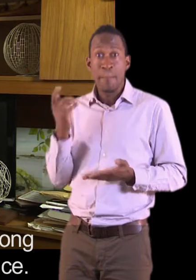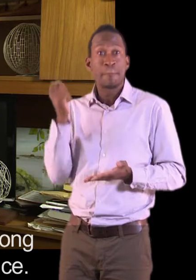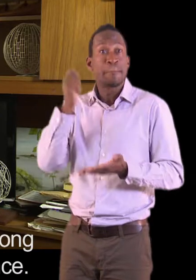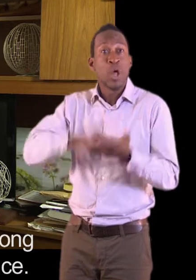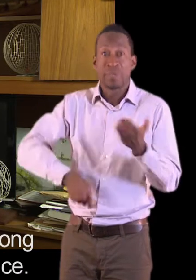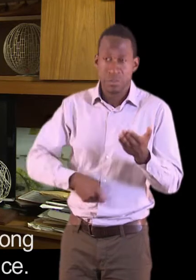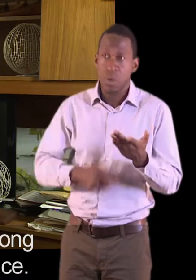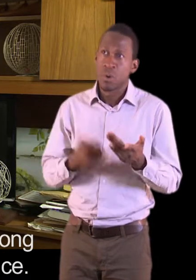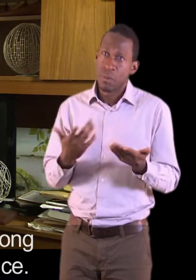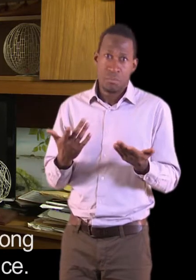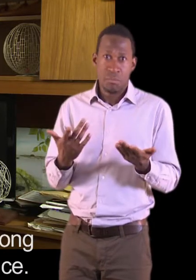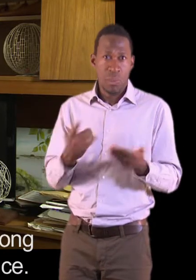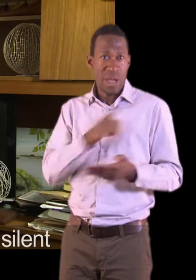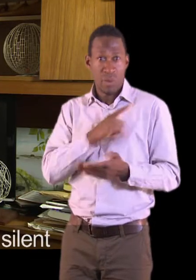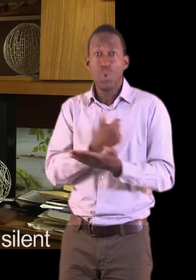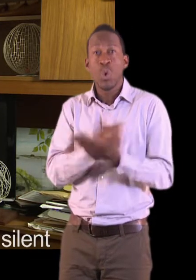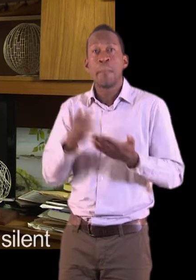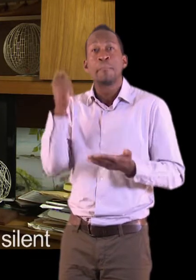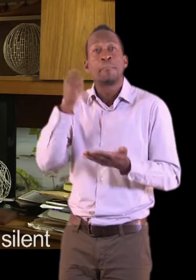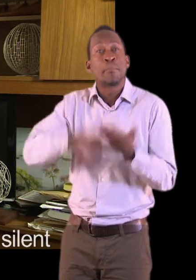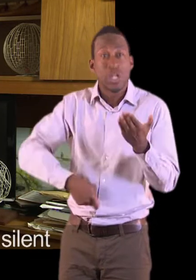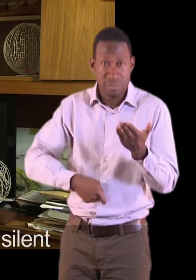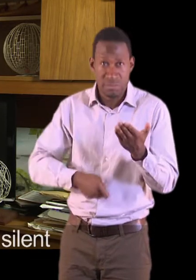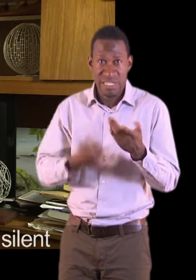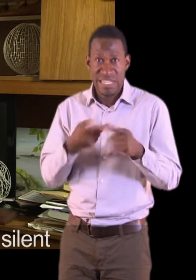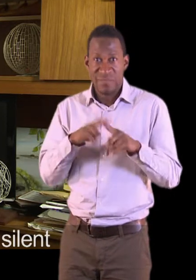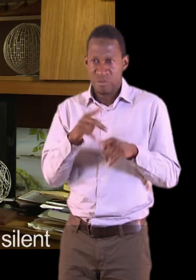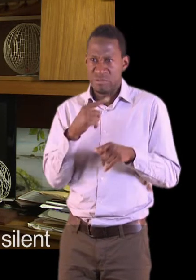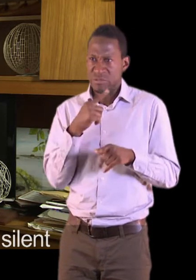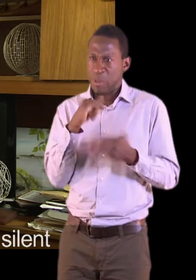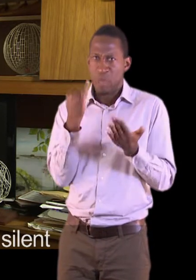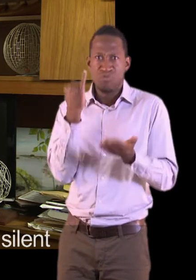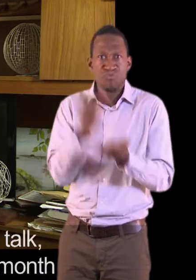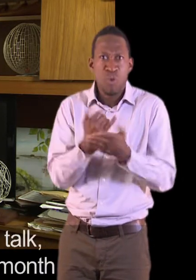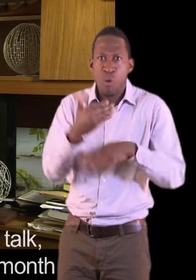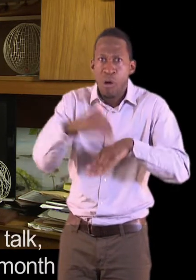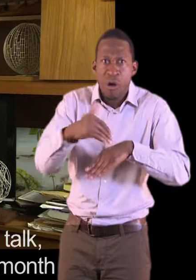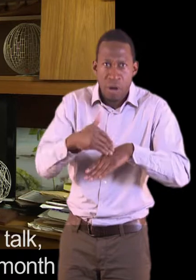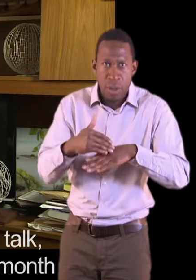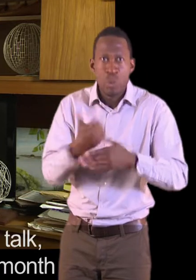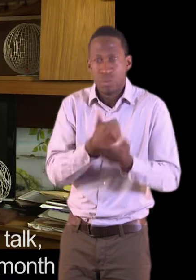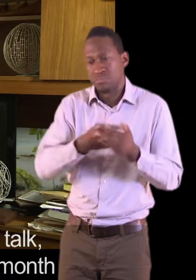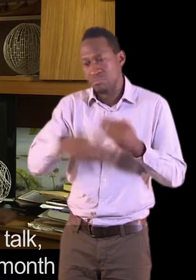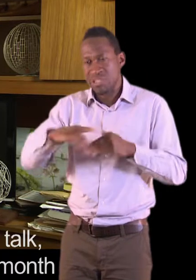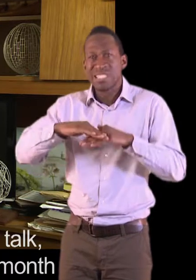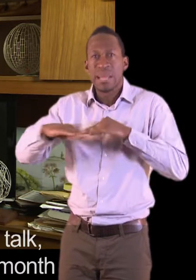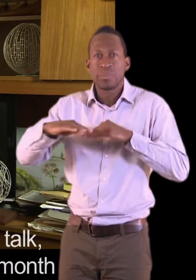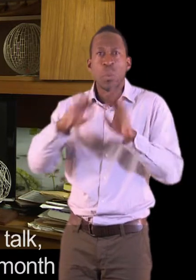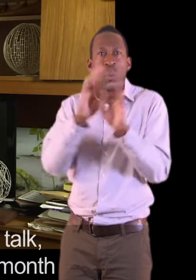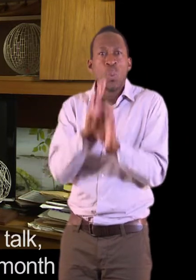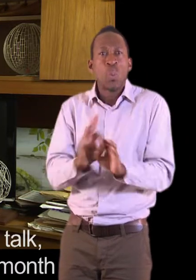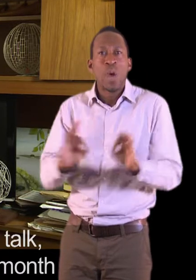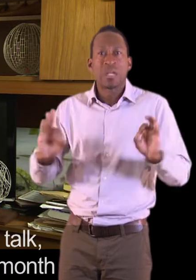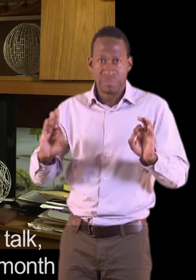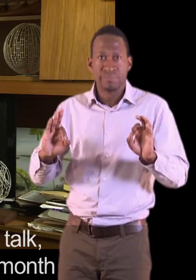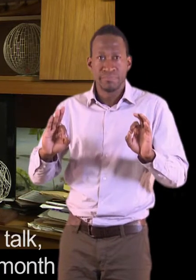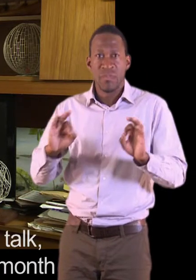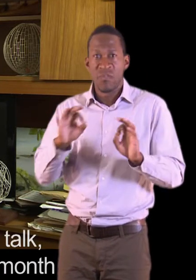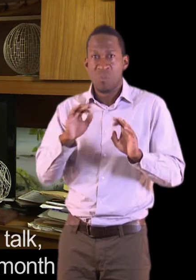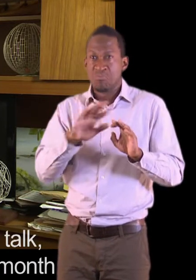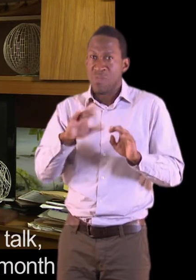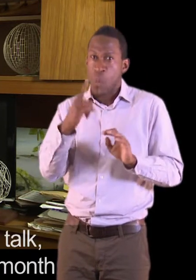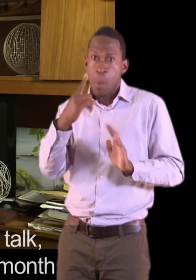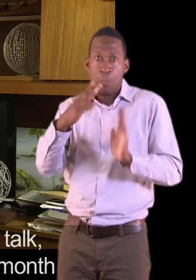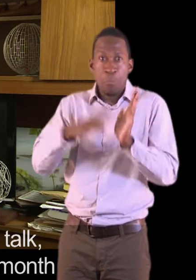something wrong, was a question of silence. The whole table had to sit silent until they said you could talk, which might have been a month.